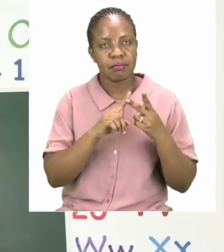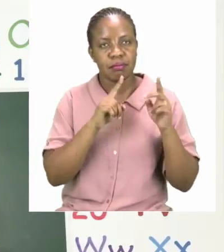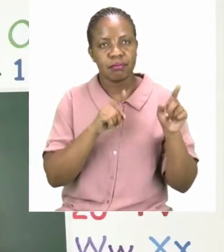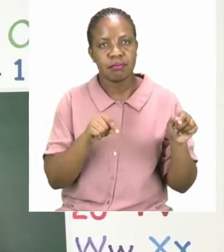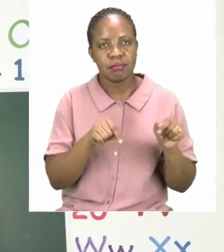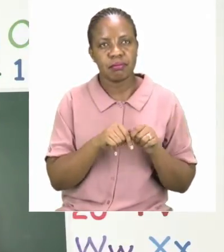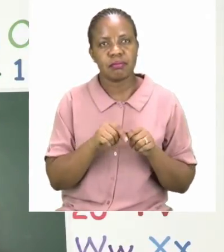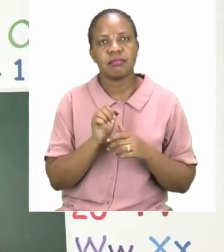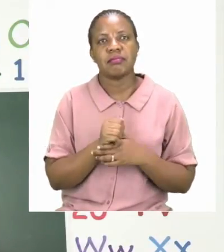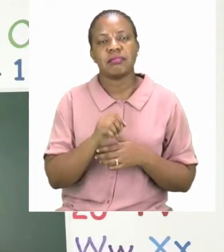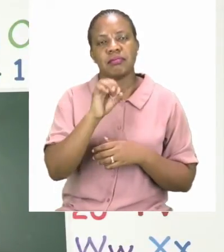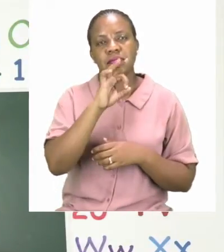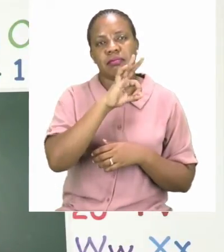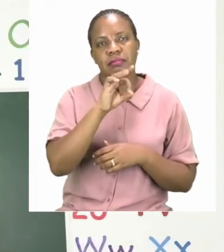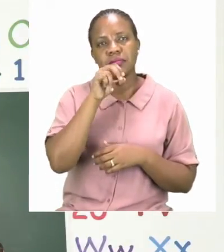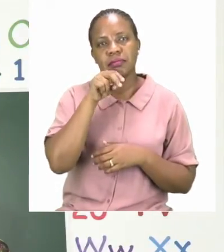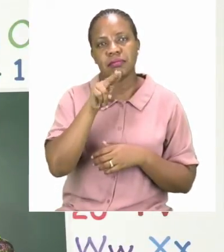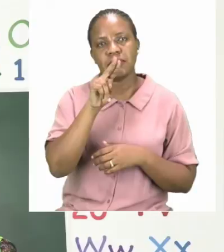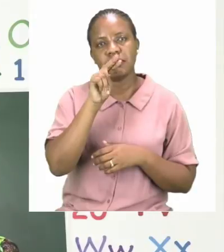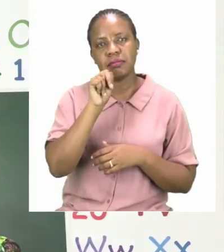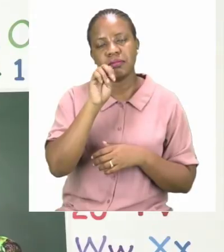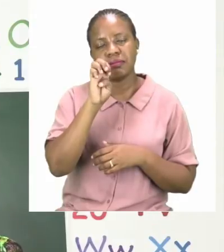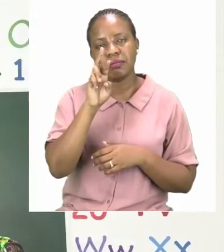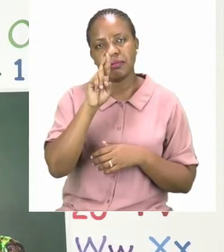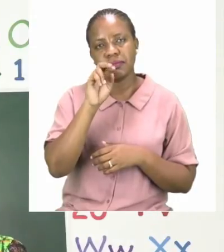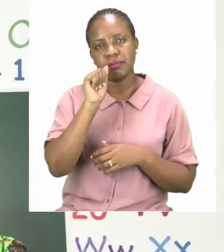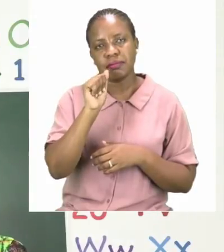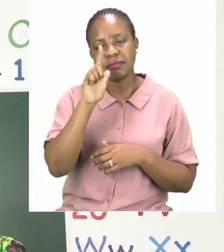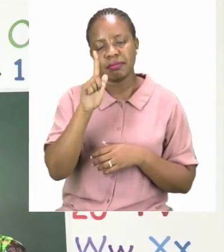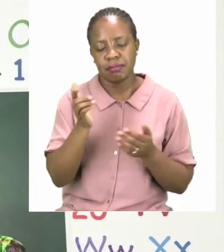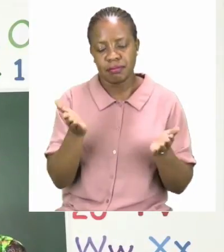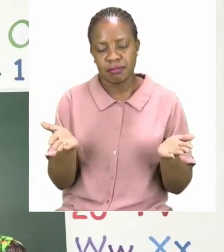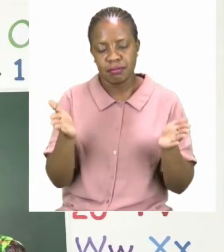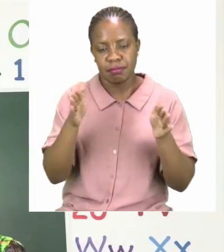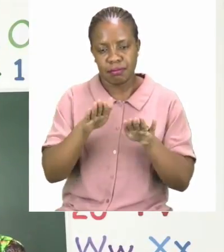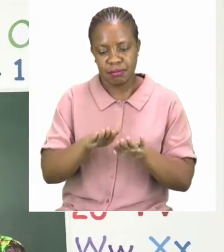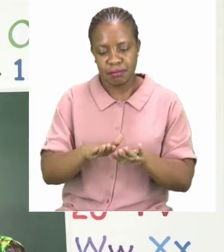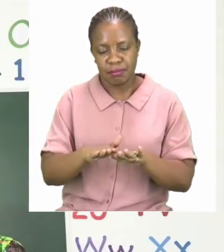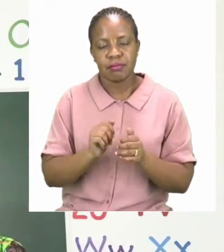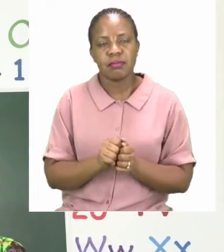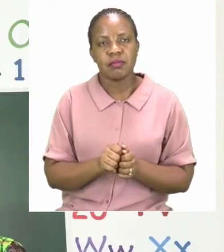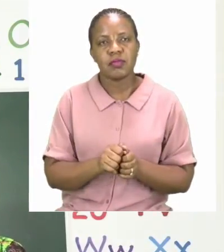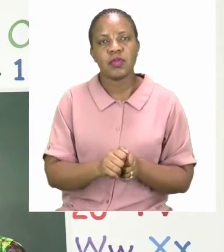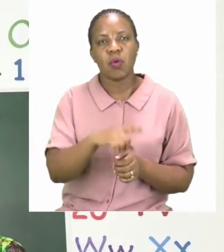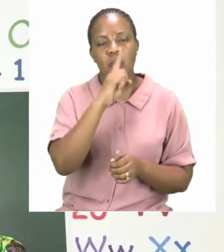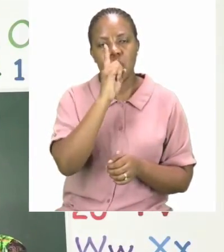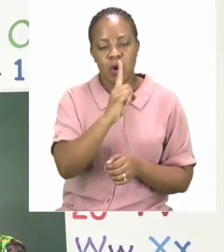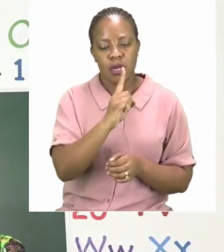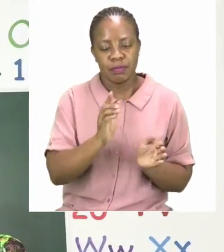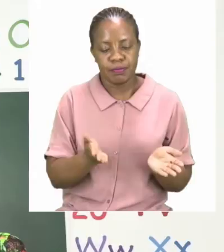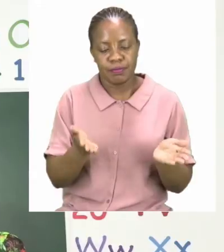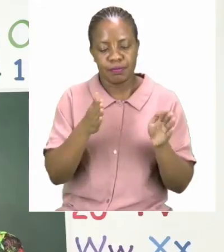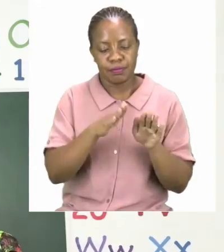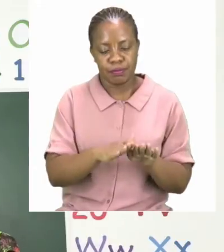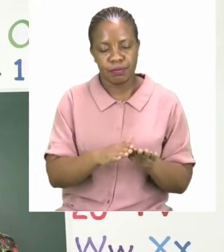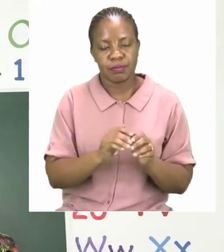Now, if it's only one, which means singular, then we say funeral. But if